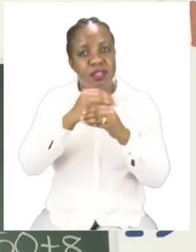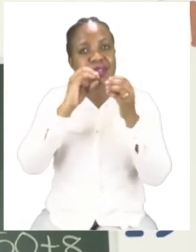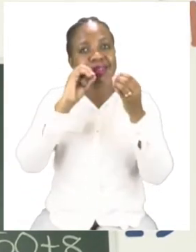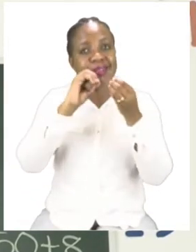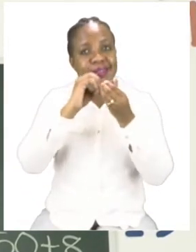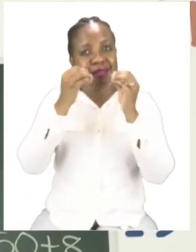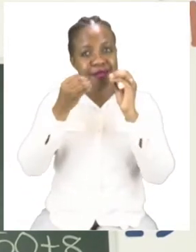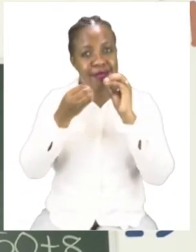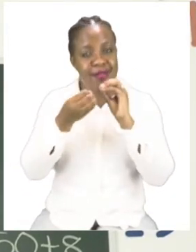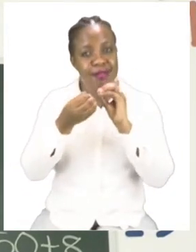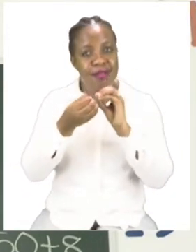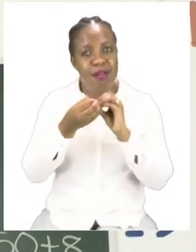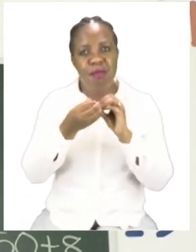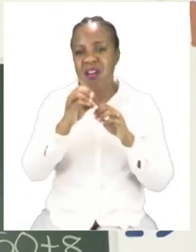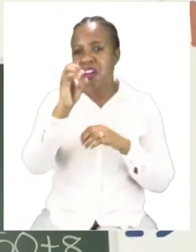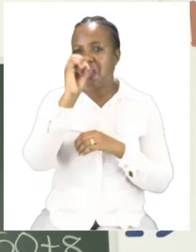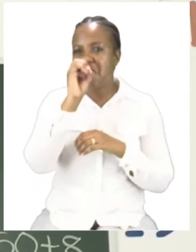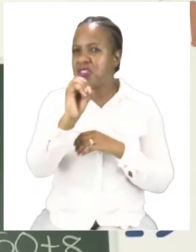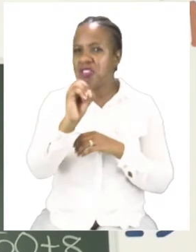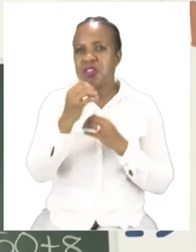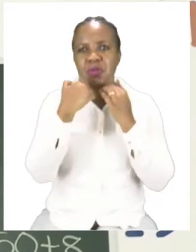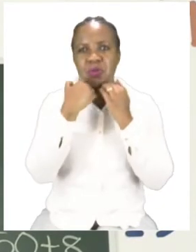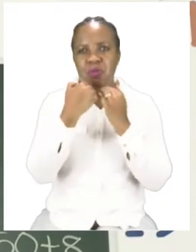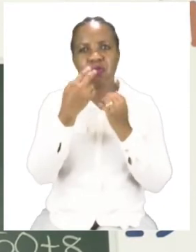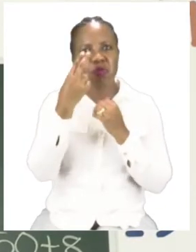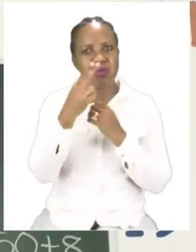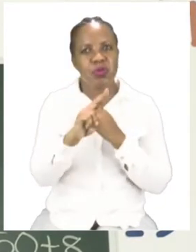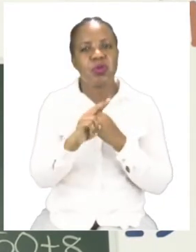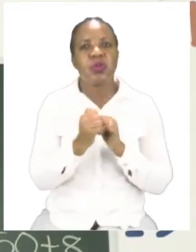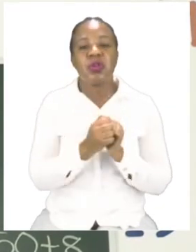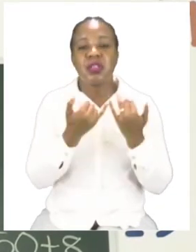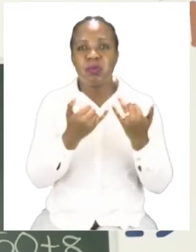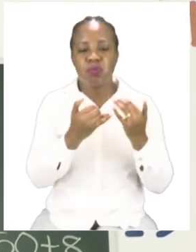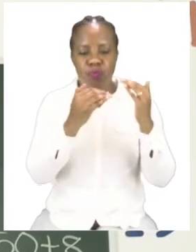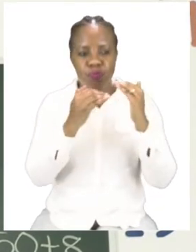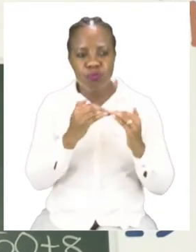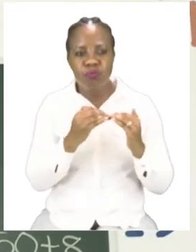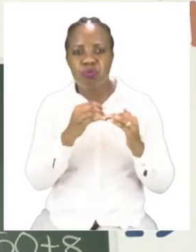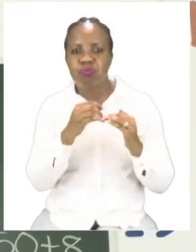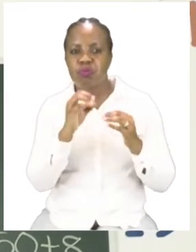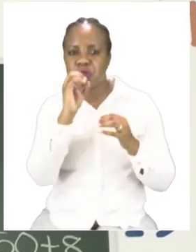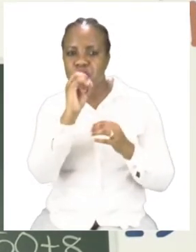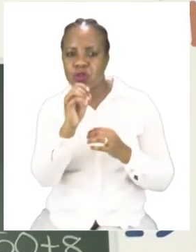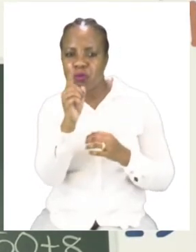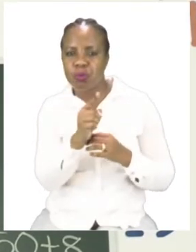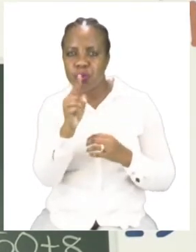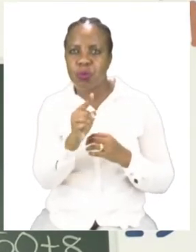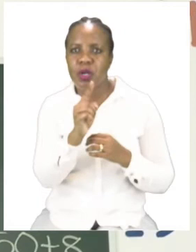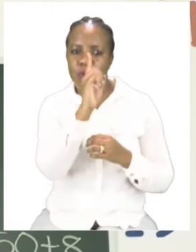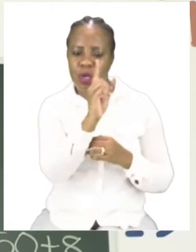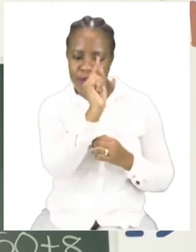1 from 100 and put it in front. The next thing that we're going to do is look